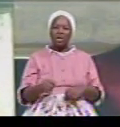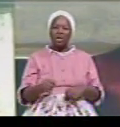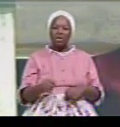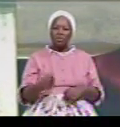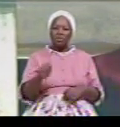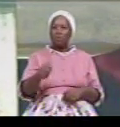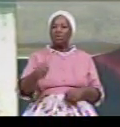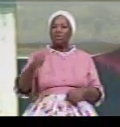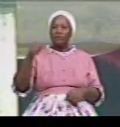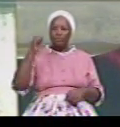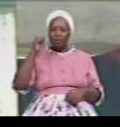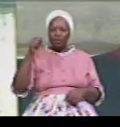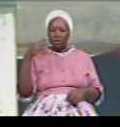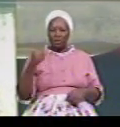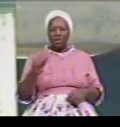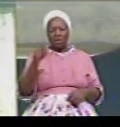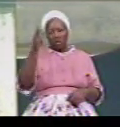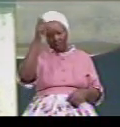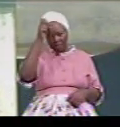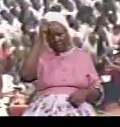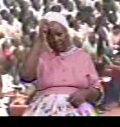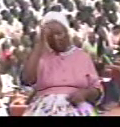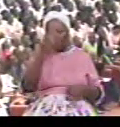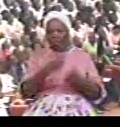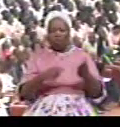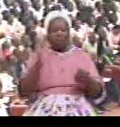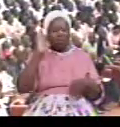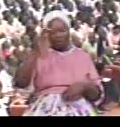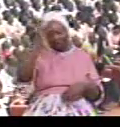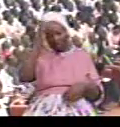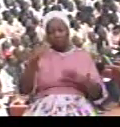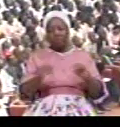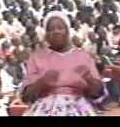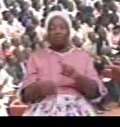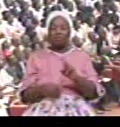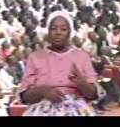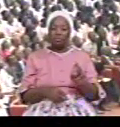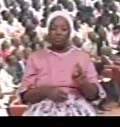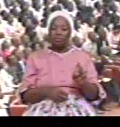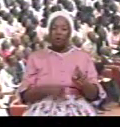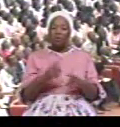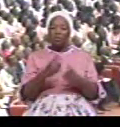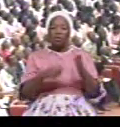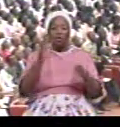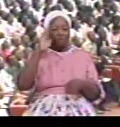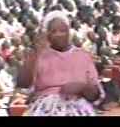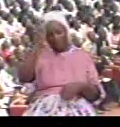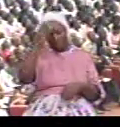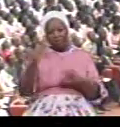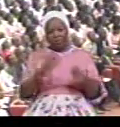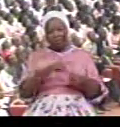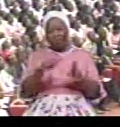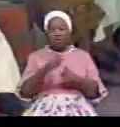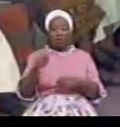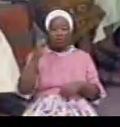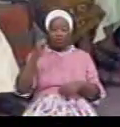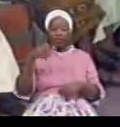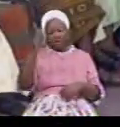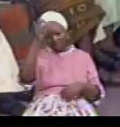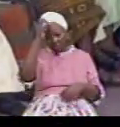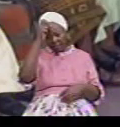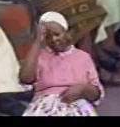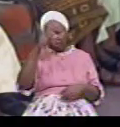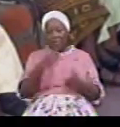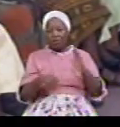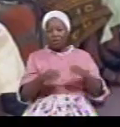the devil. What will he do? Tell me what he'll do when you resist him. And he